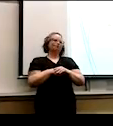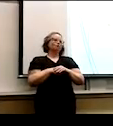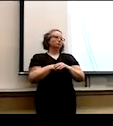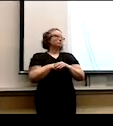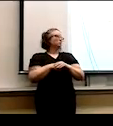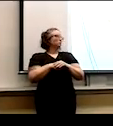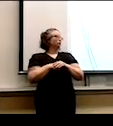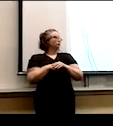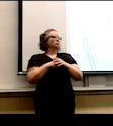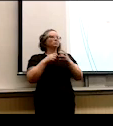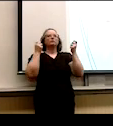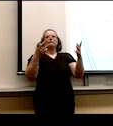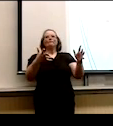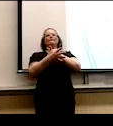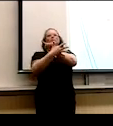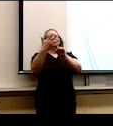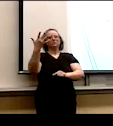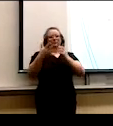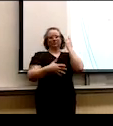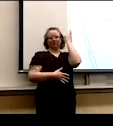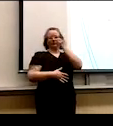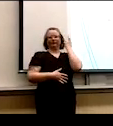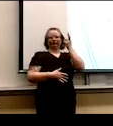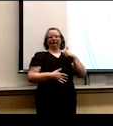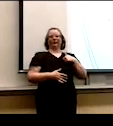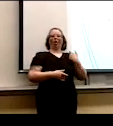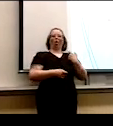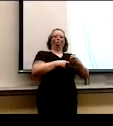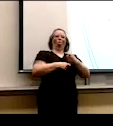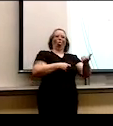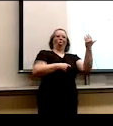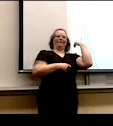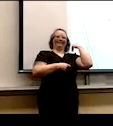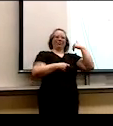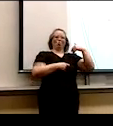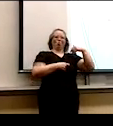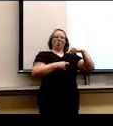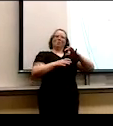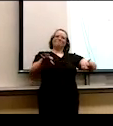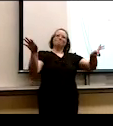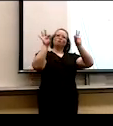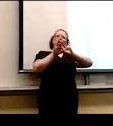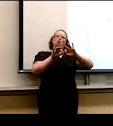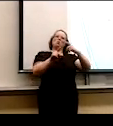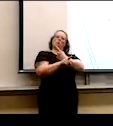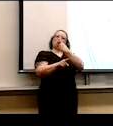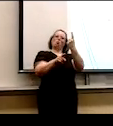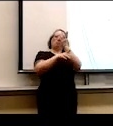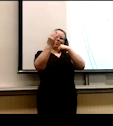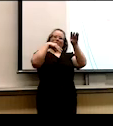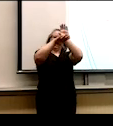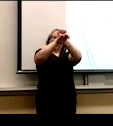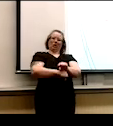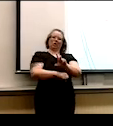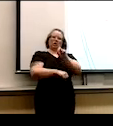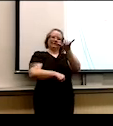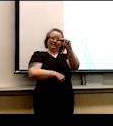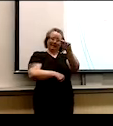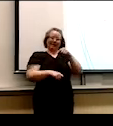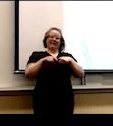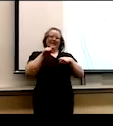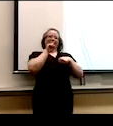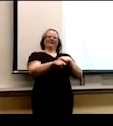I already talked about the Mediterranean diet before my talk was started. When you say low level of education, do you mean number of